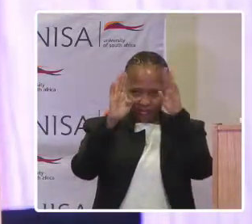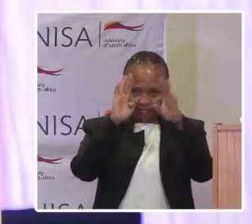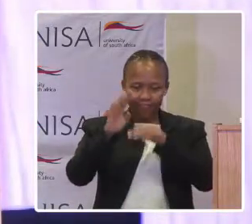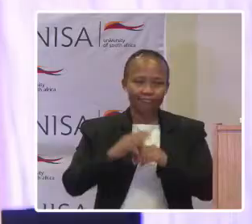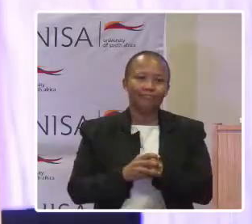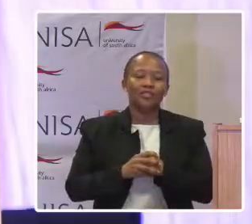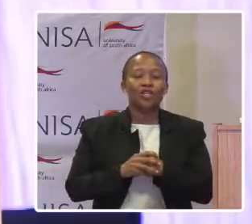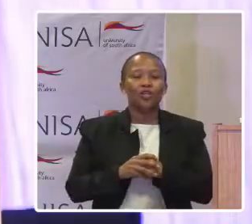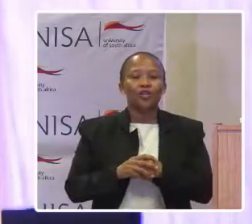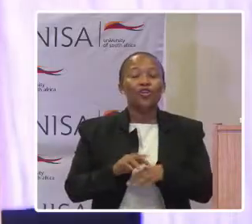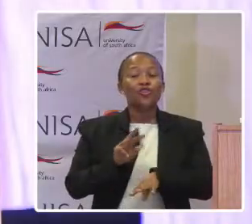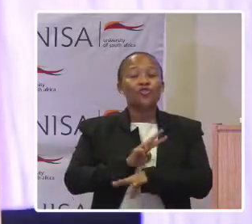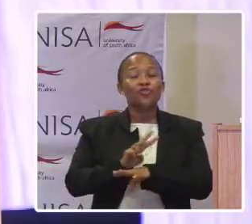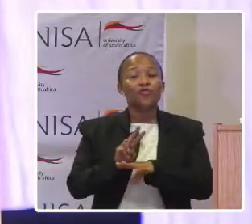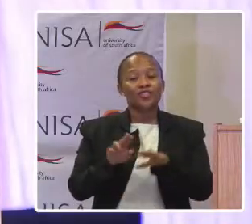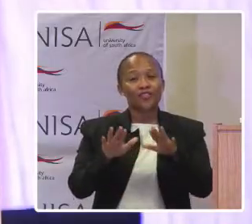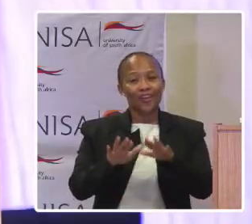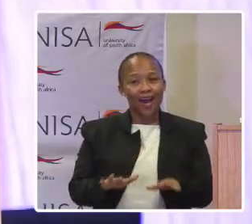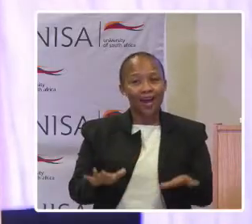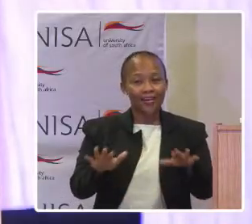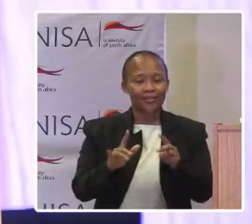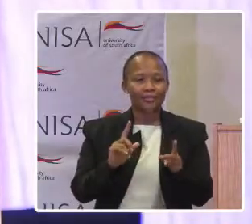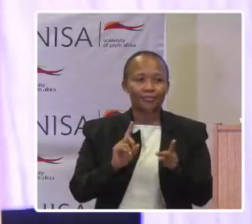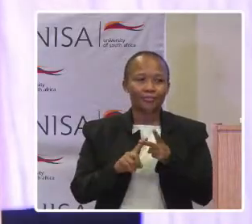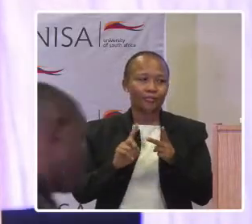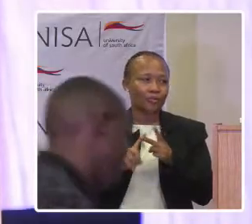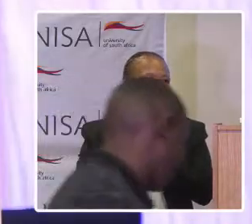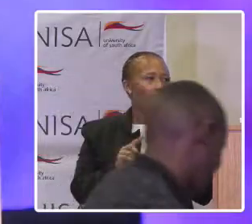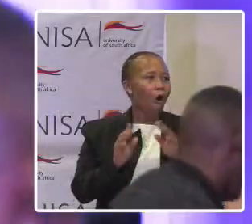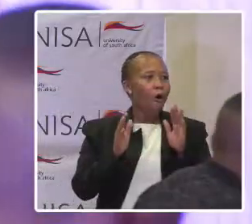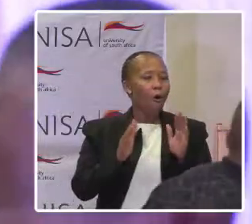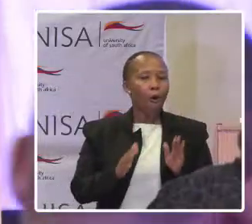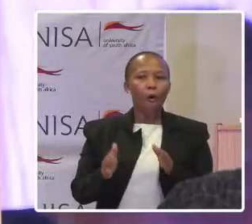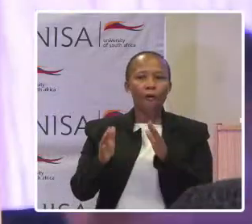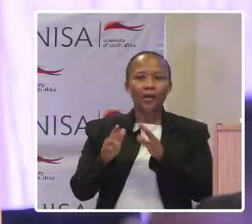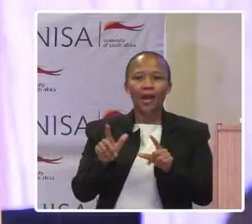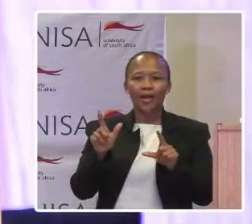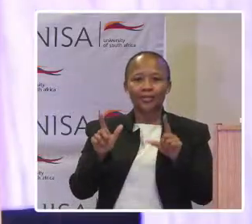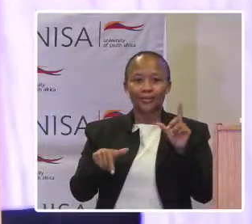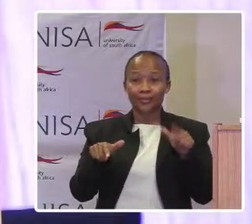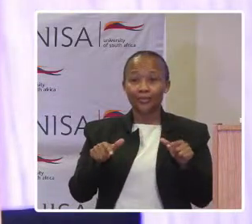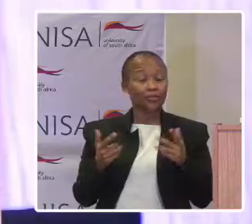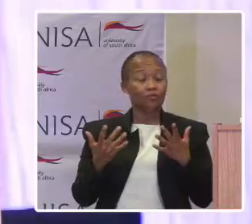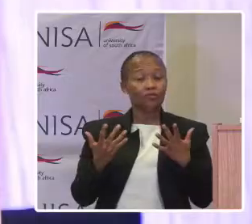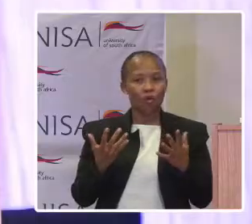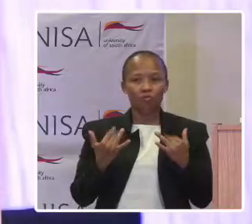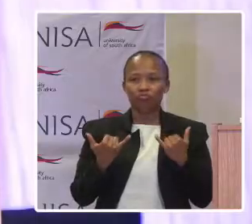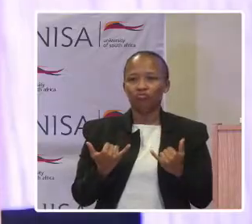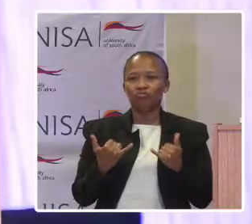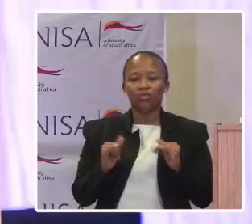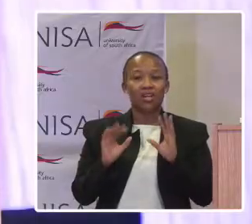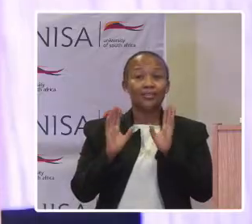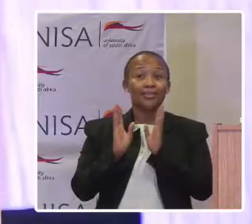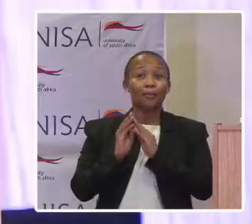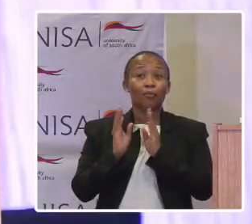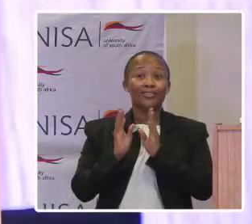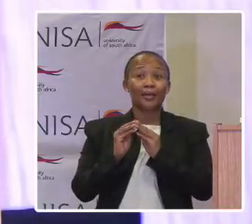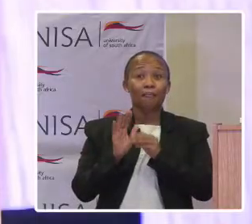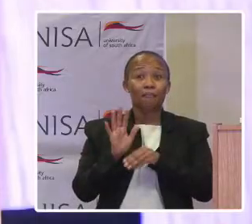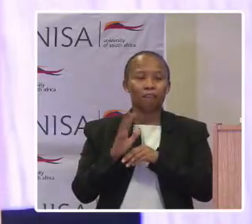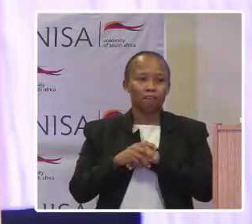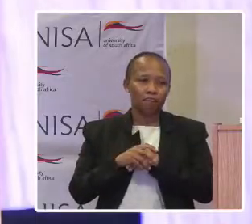Land, and also even to the organizers of this August symposium. A good morning to you